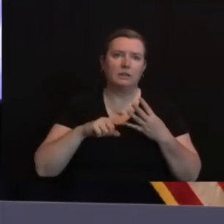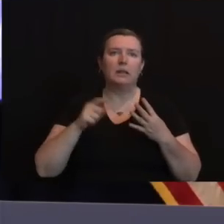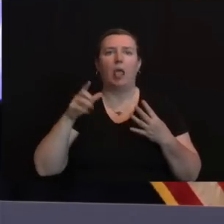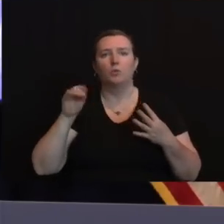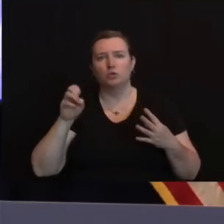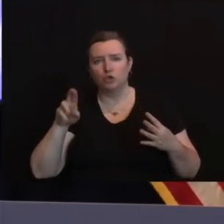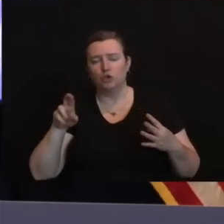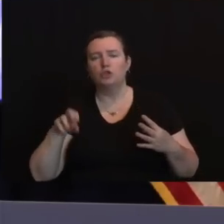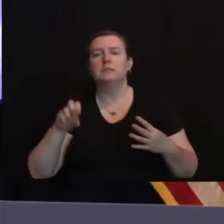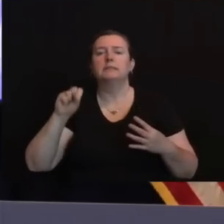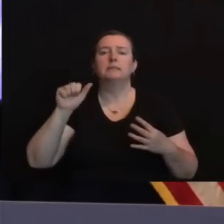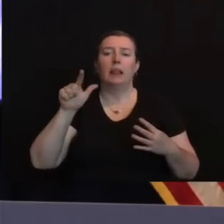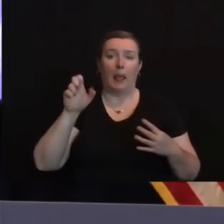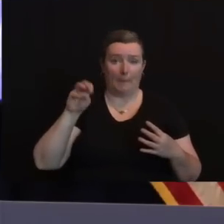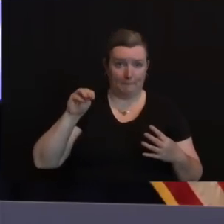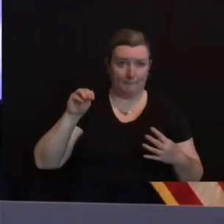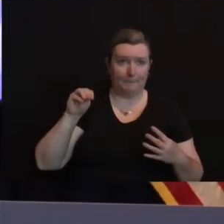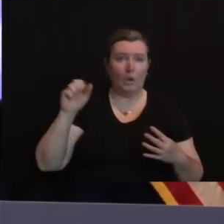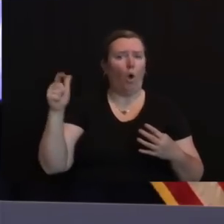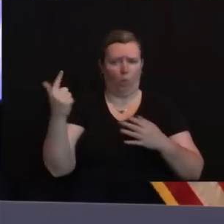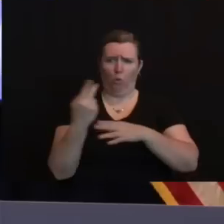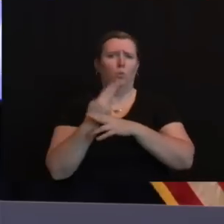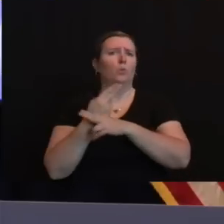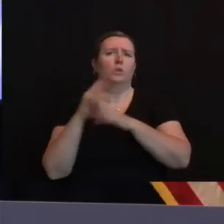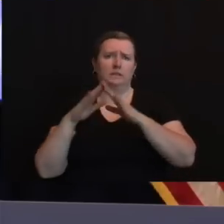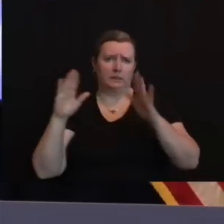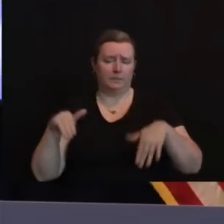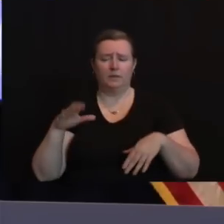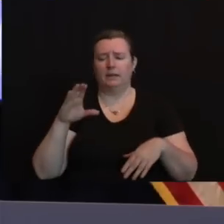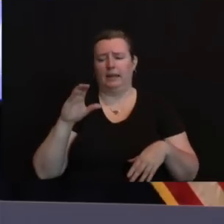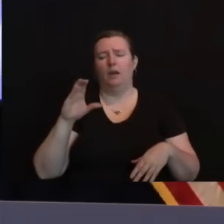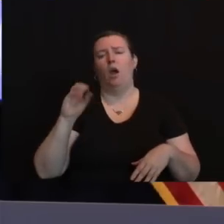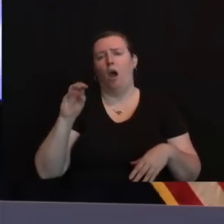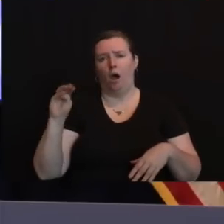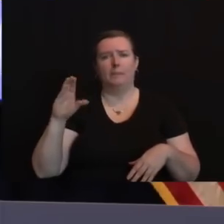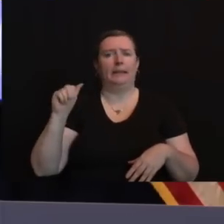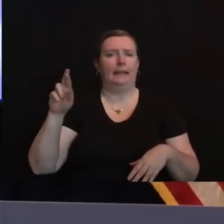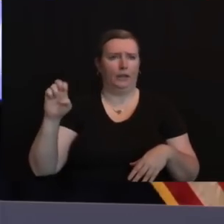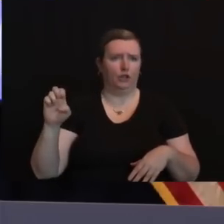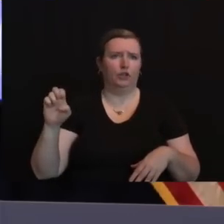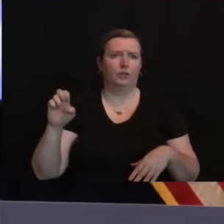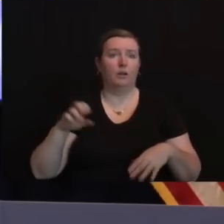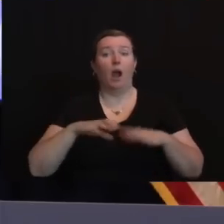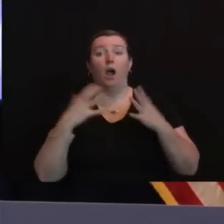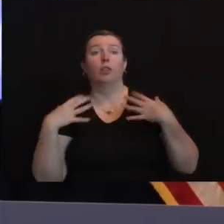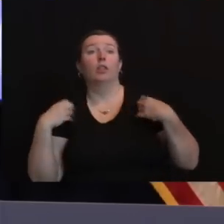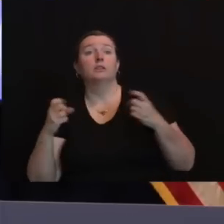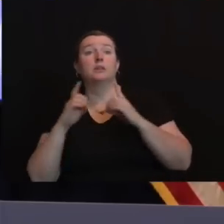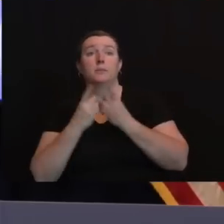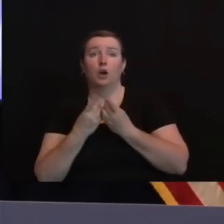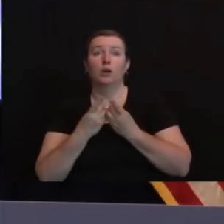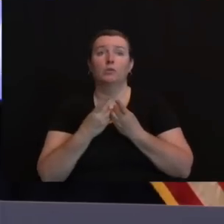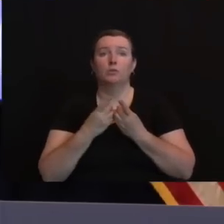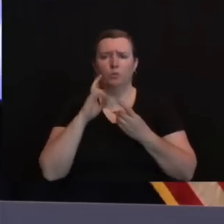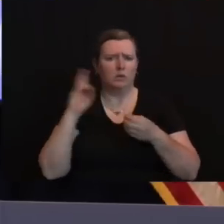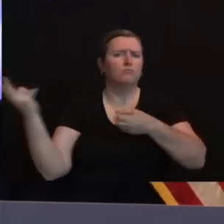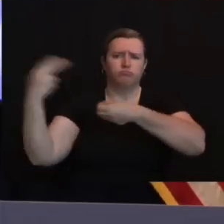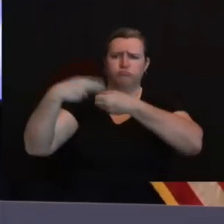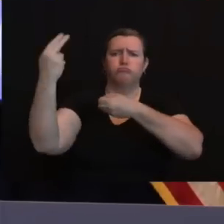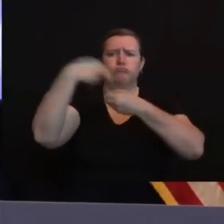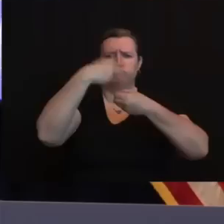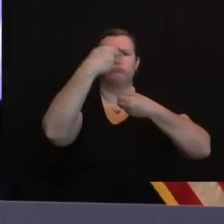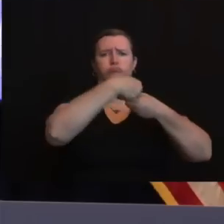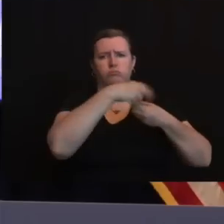counties are all using this platform. The remaining health departments in the state will go live on ComCare next